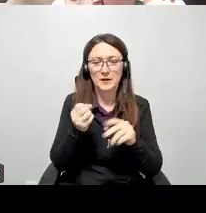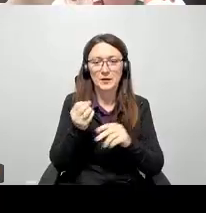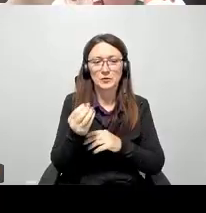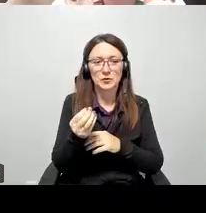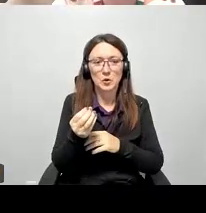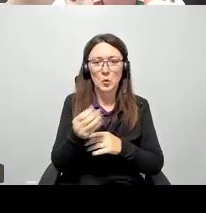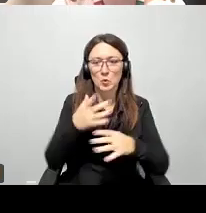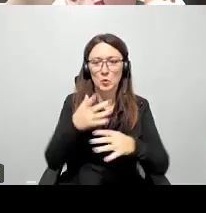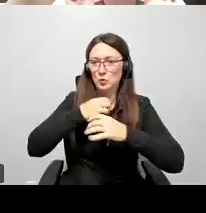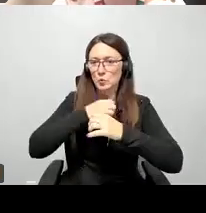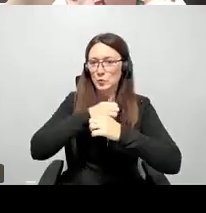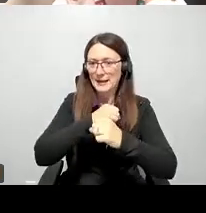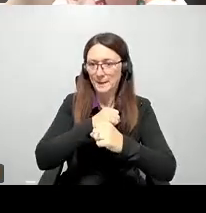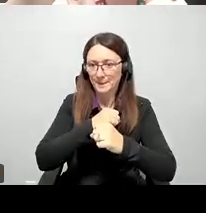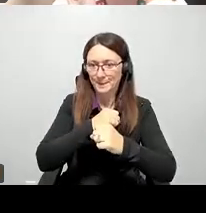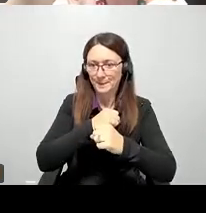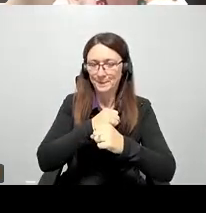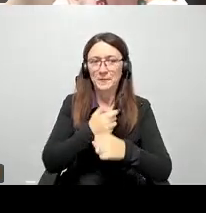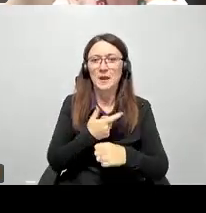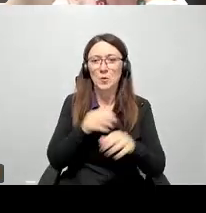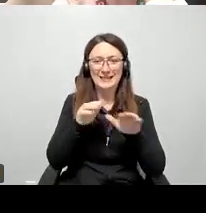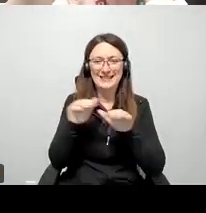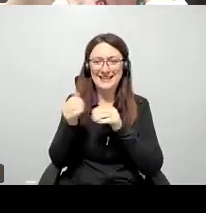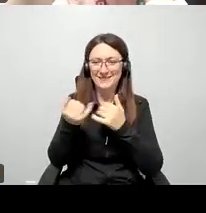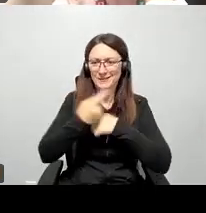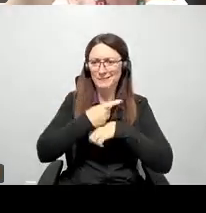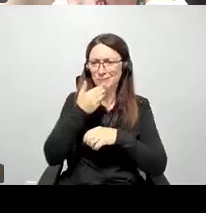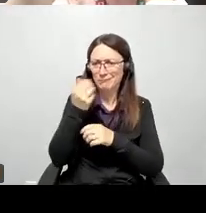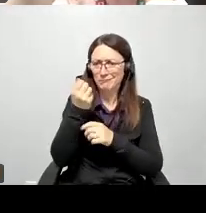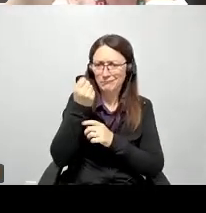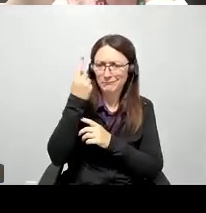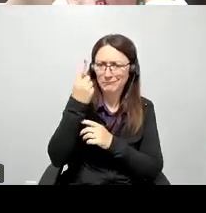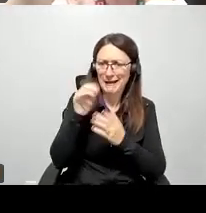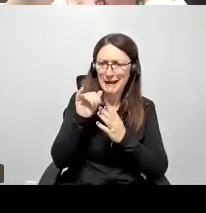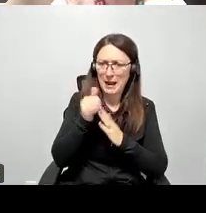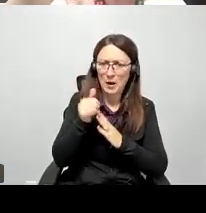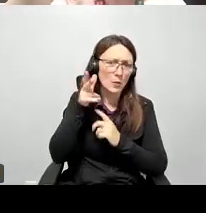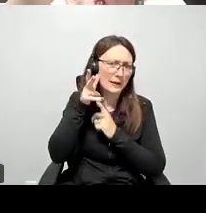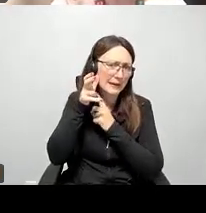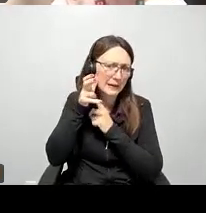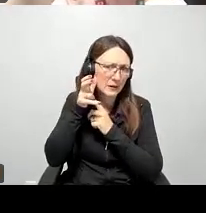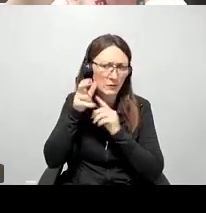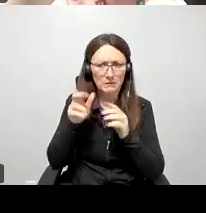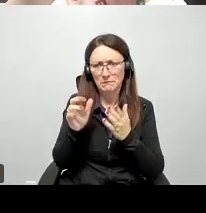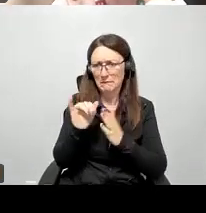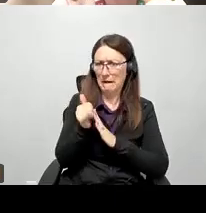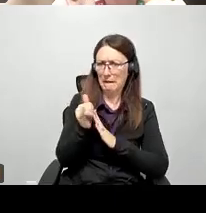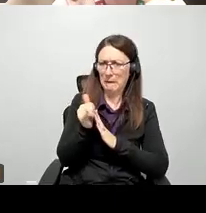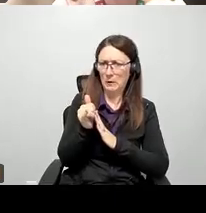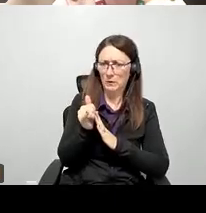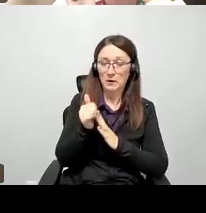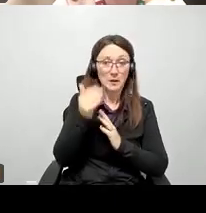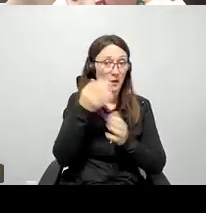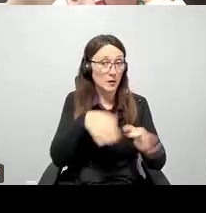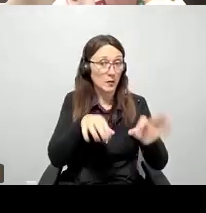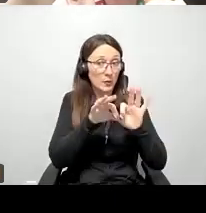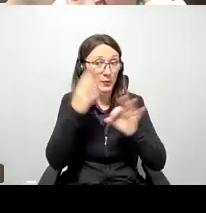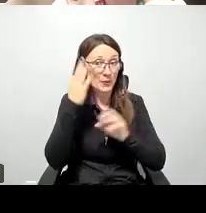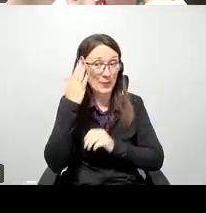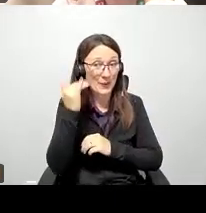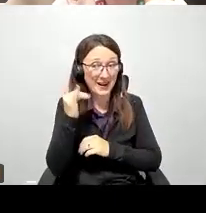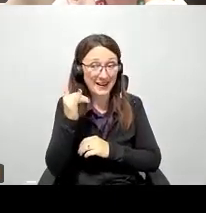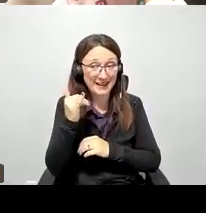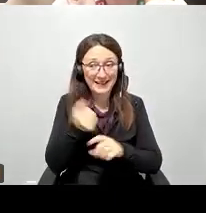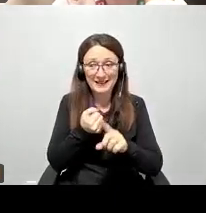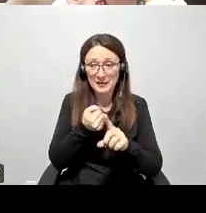to recap, we're going to hopefully leave today with a better understanding of how we hear, why it's important, and the impact of